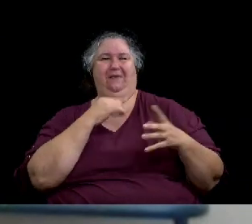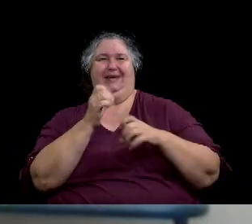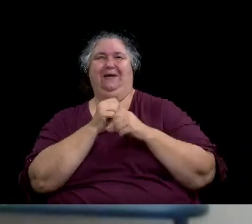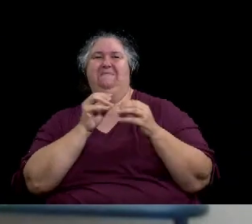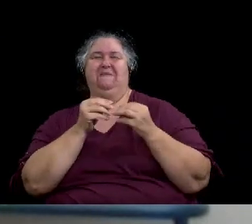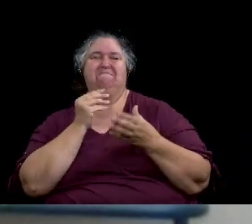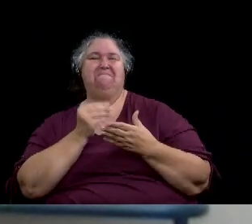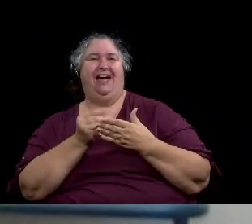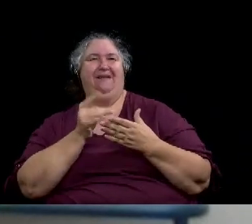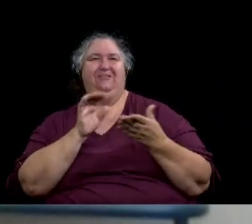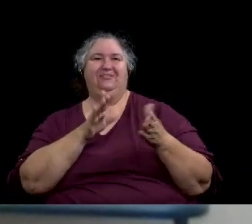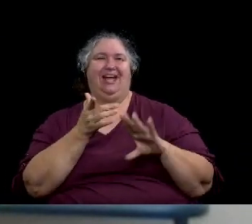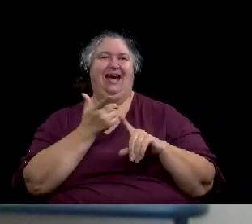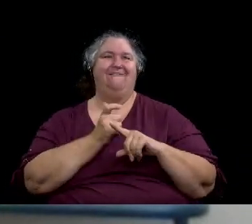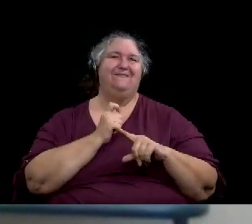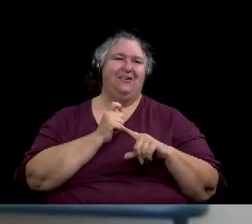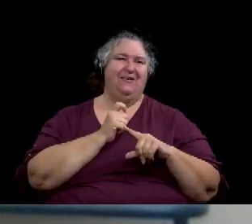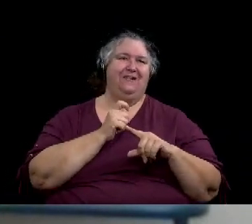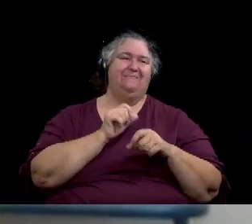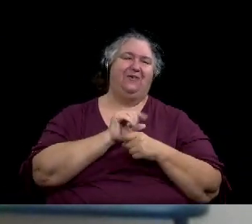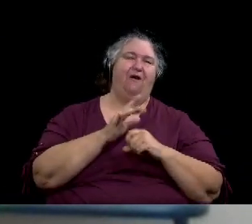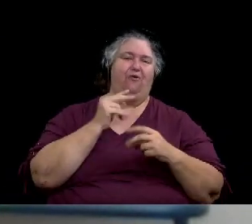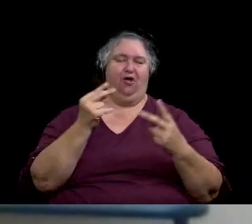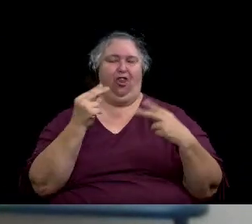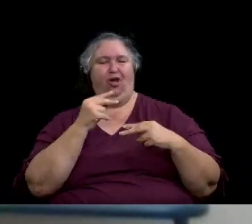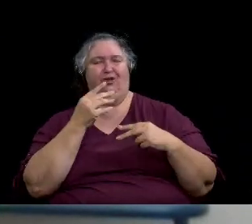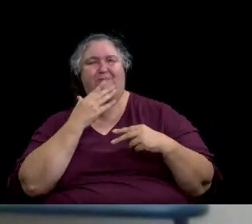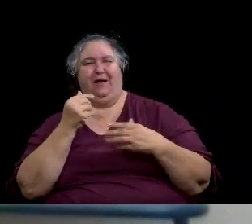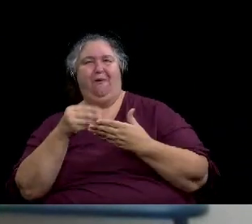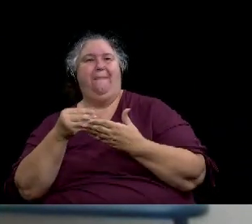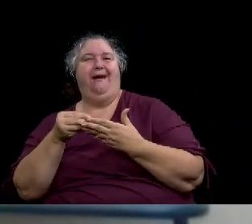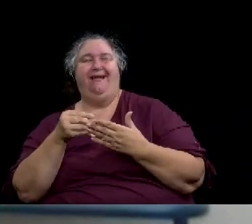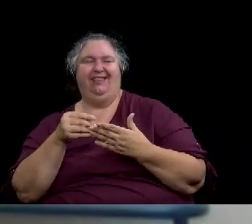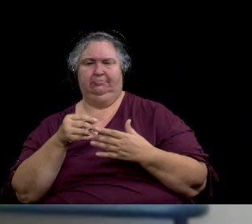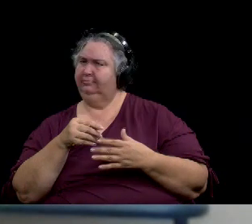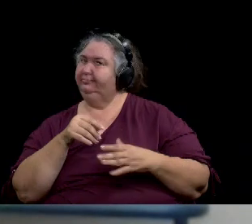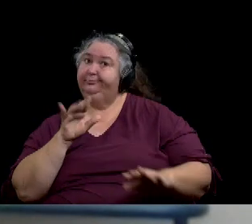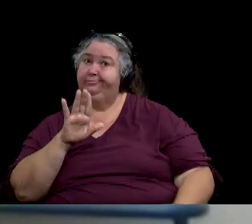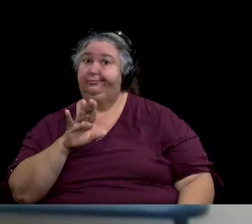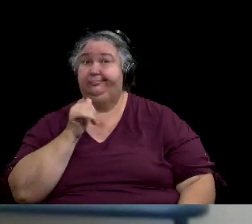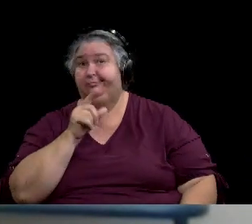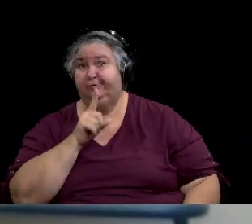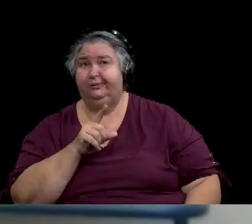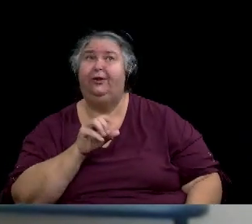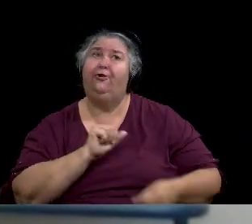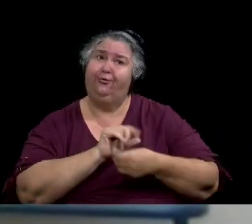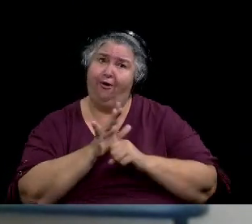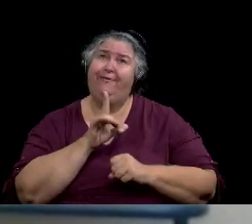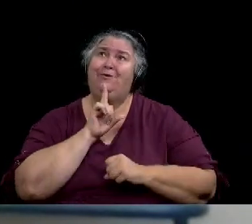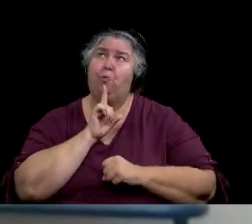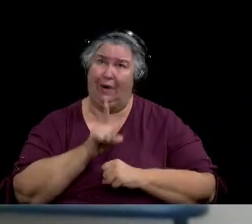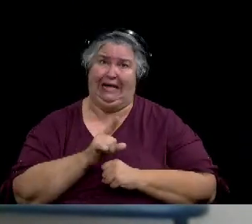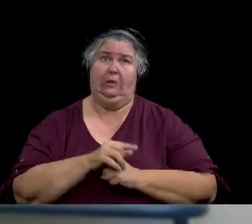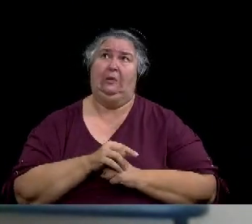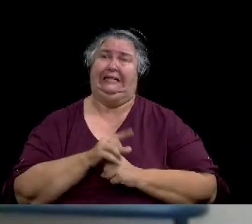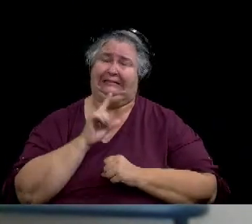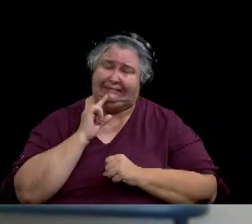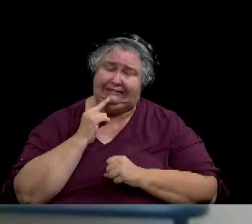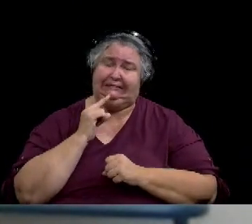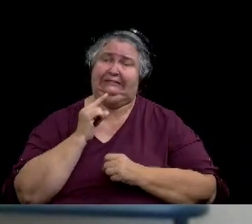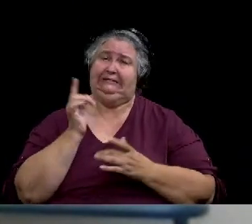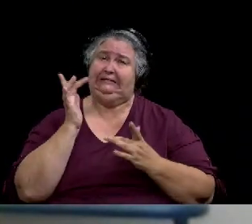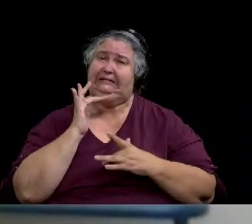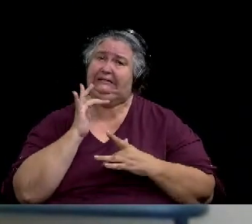or somehow makes us look better. And that's just not the case. COVID is real. COVID is a serious disease and an